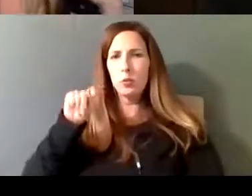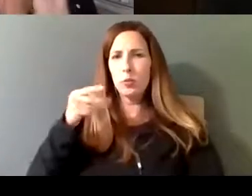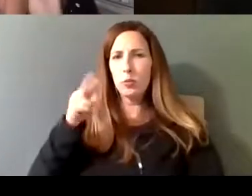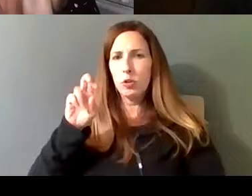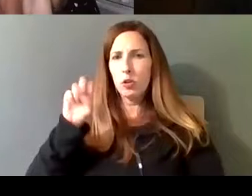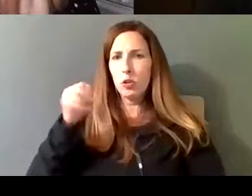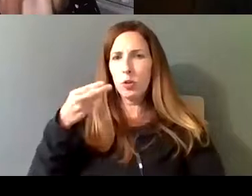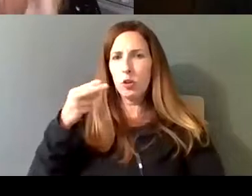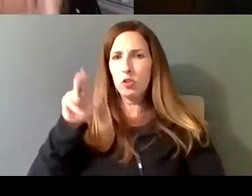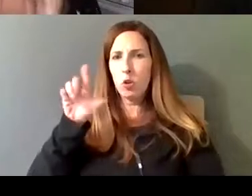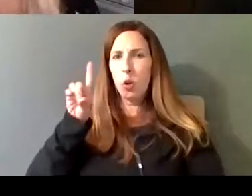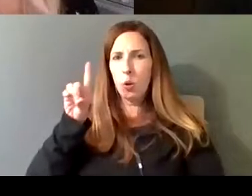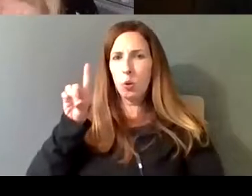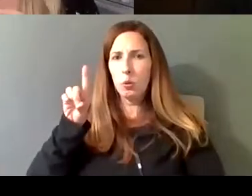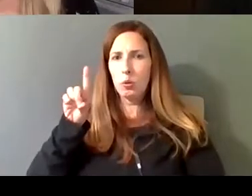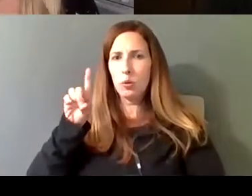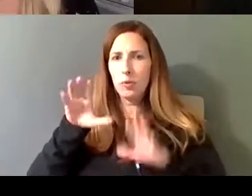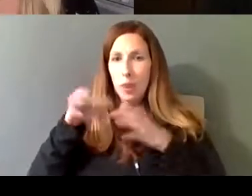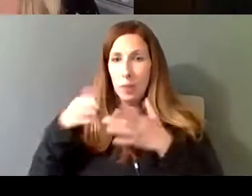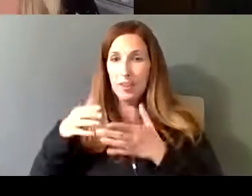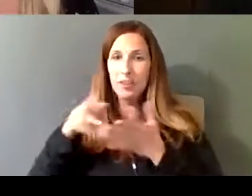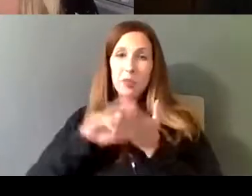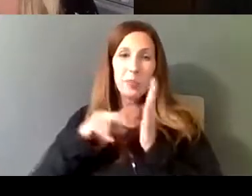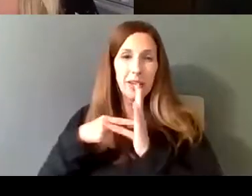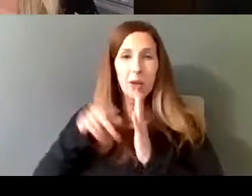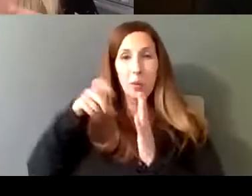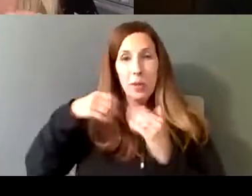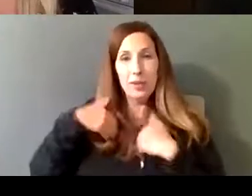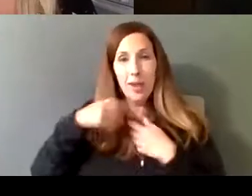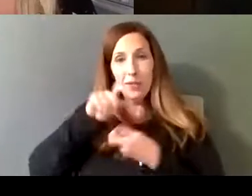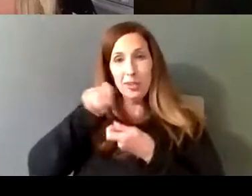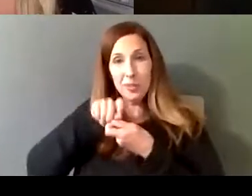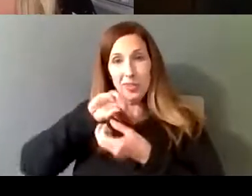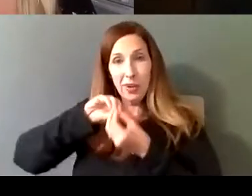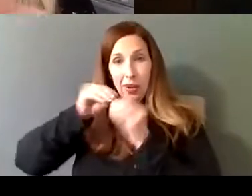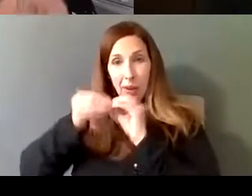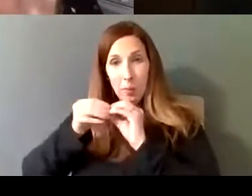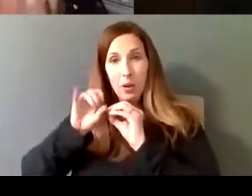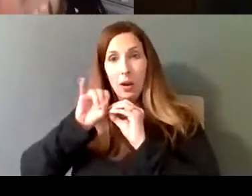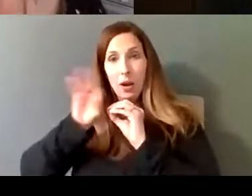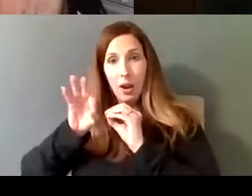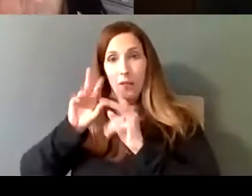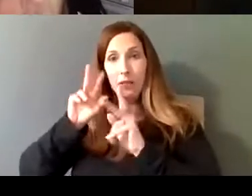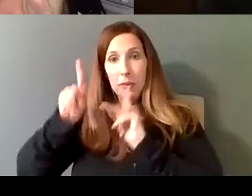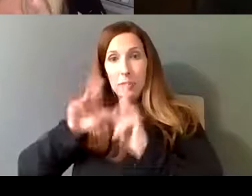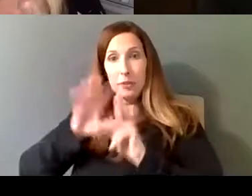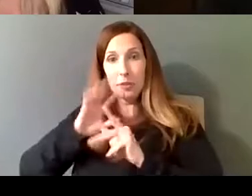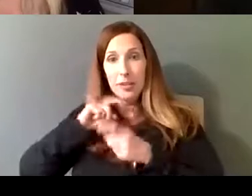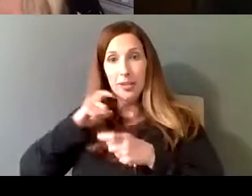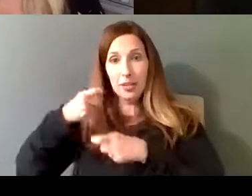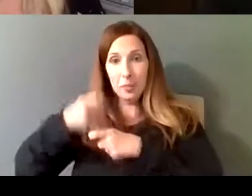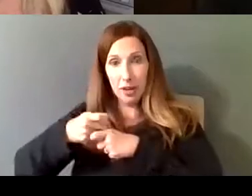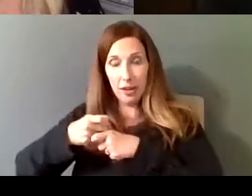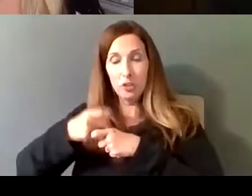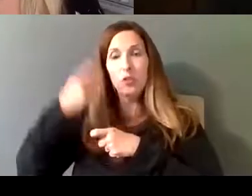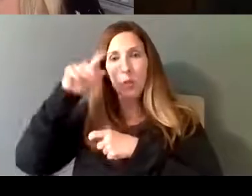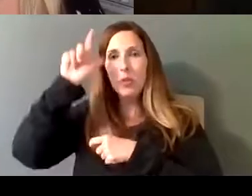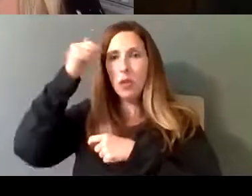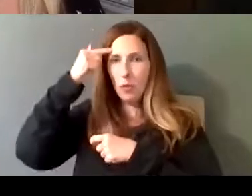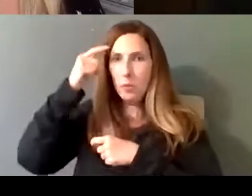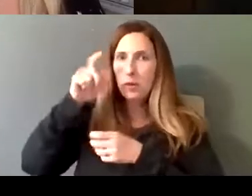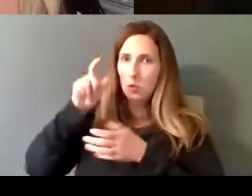we need to have a certain number of Spanish speakers in the area for the government to be mandated to provide more things in Spanish, et cetera, et